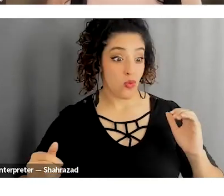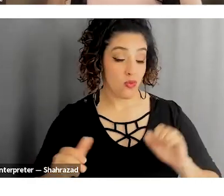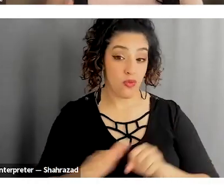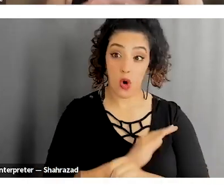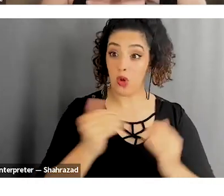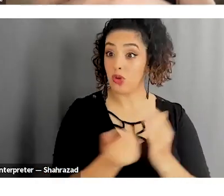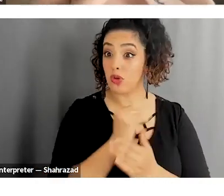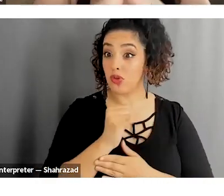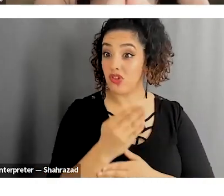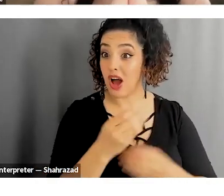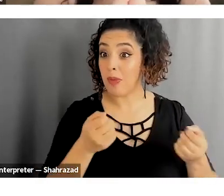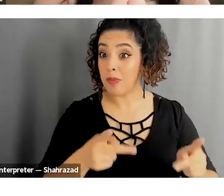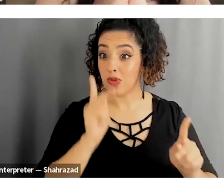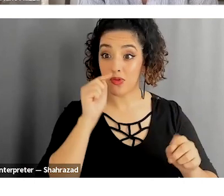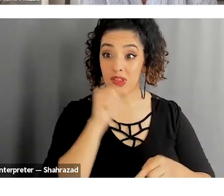for this.